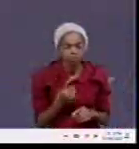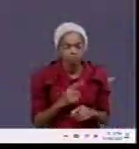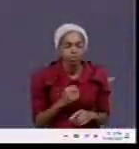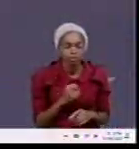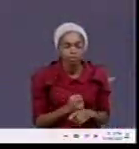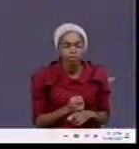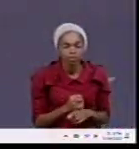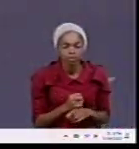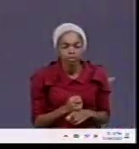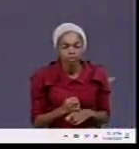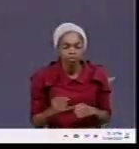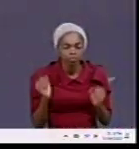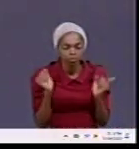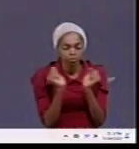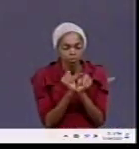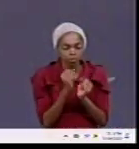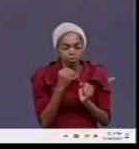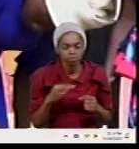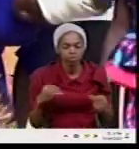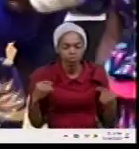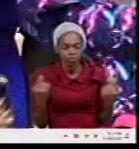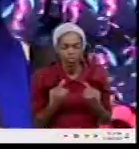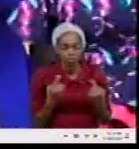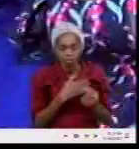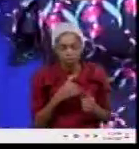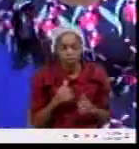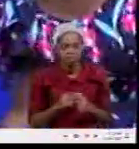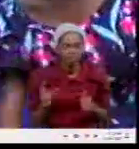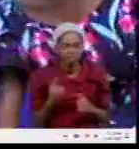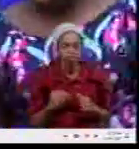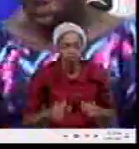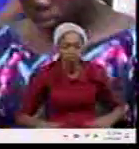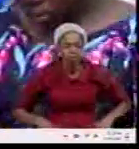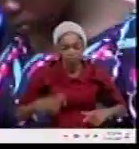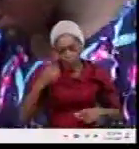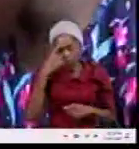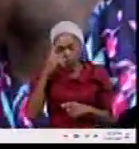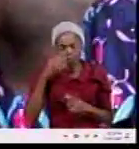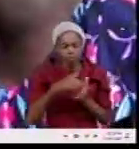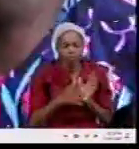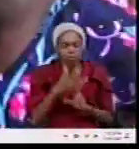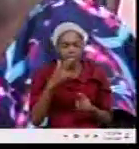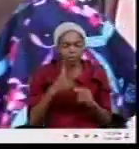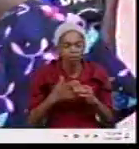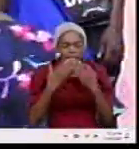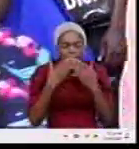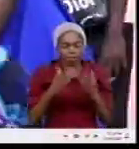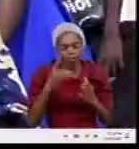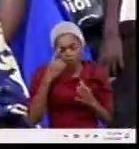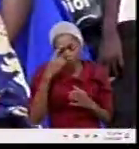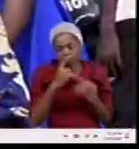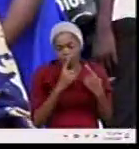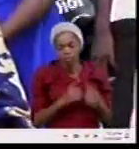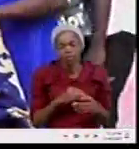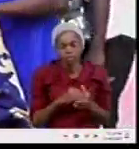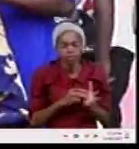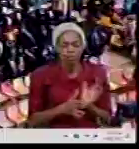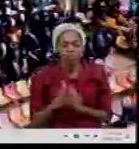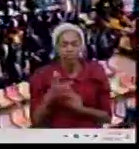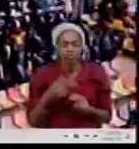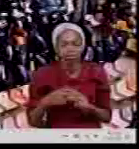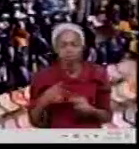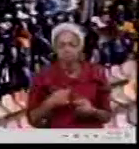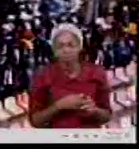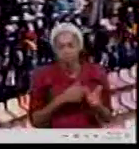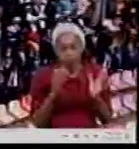In Jesus' mighty name we pray. And amen. Our counselors, our ushers are around you there. Please